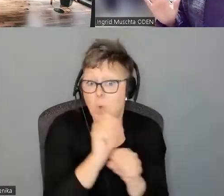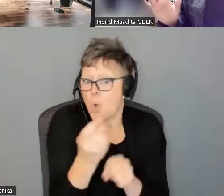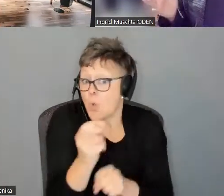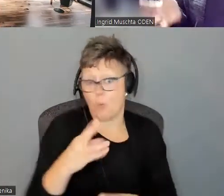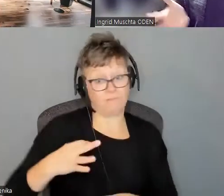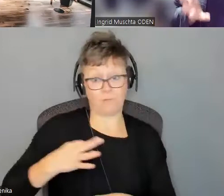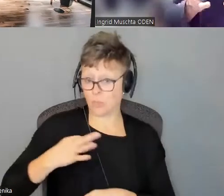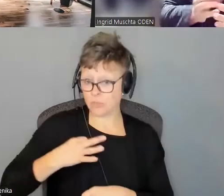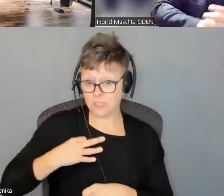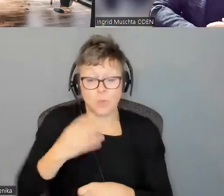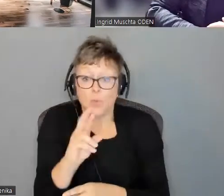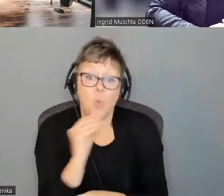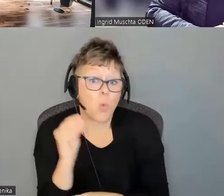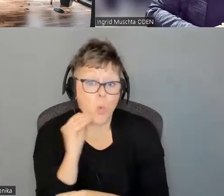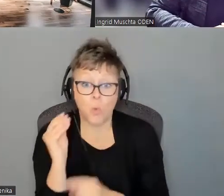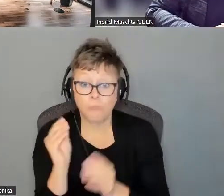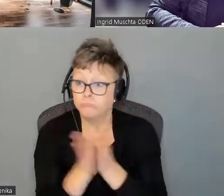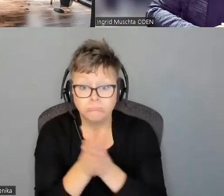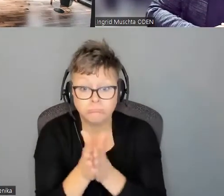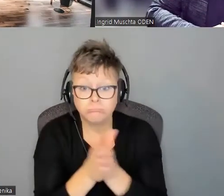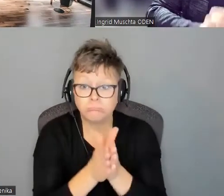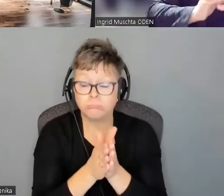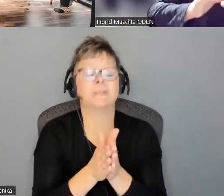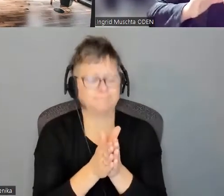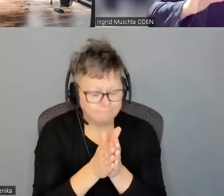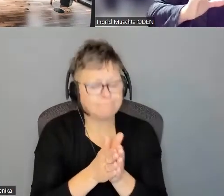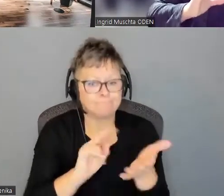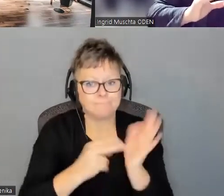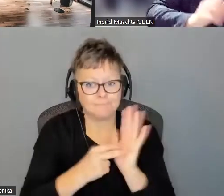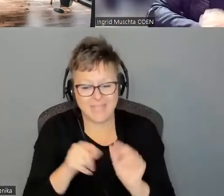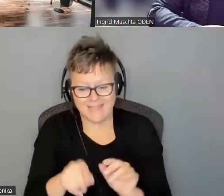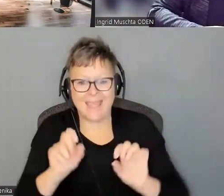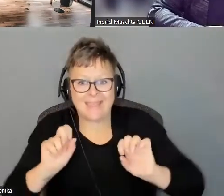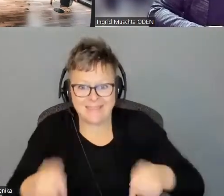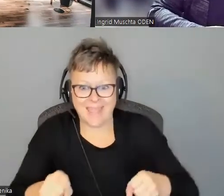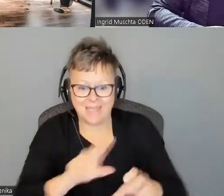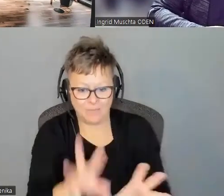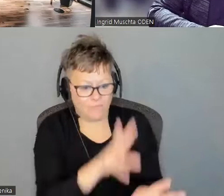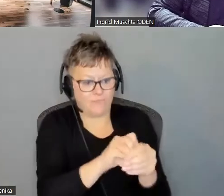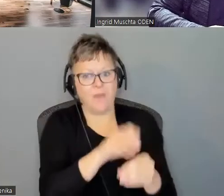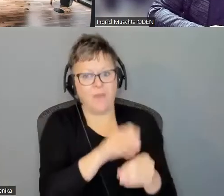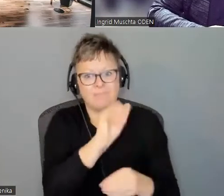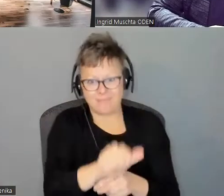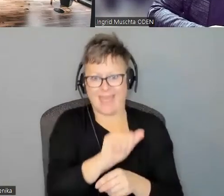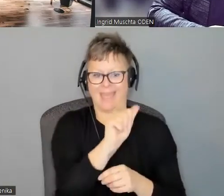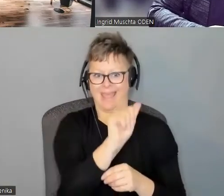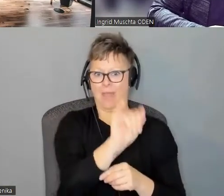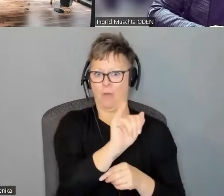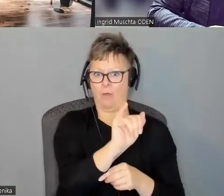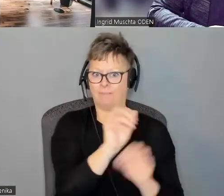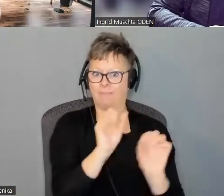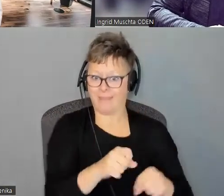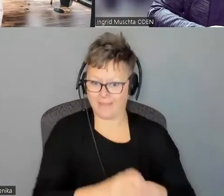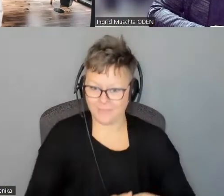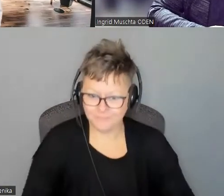home, to be considered as part of that hiring talent pool that businesses are looking to connect to. I